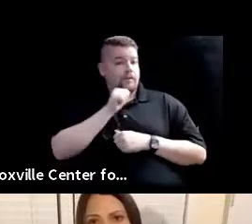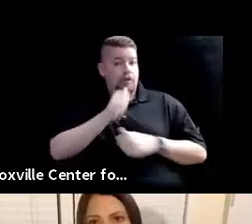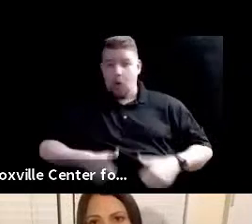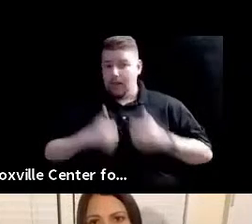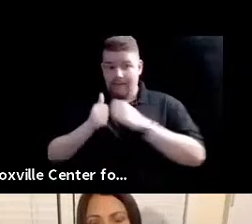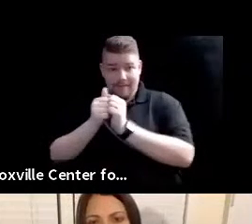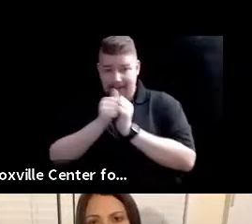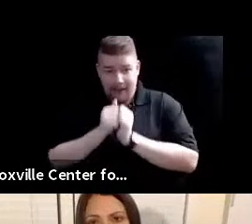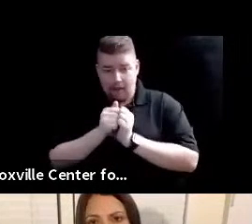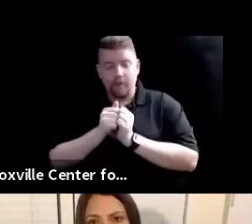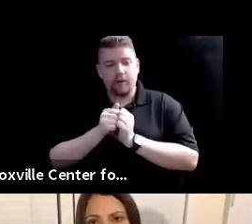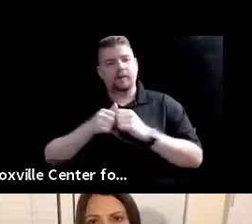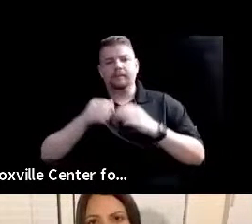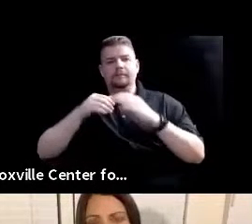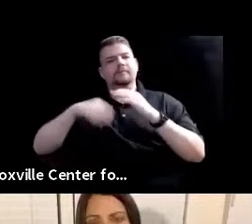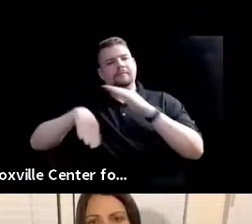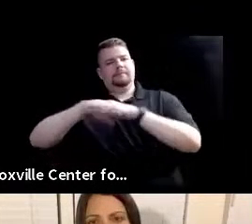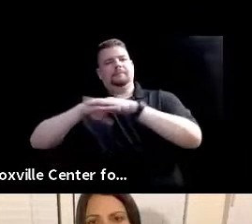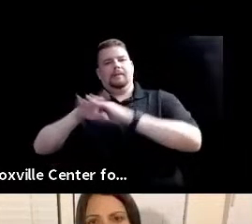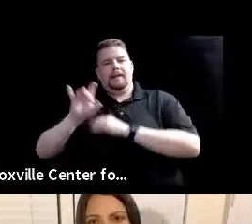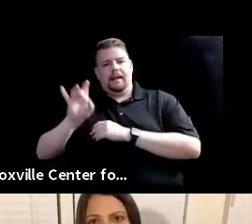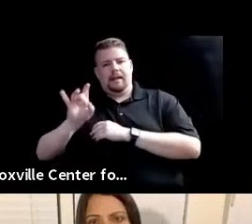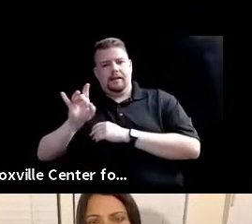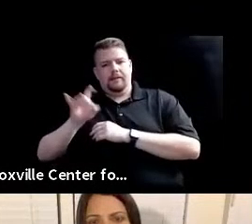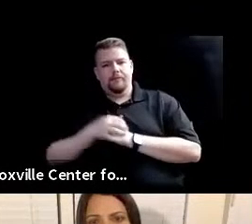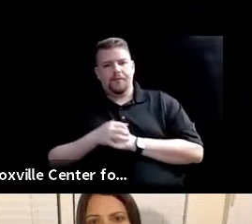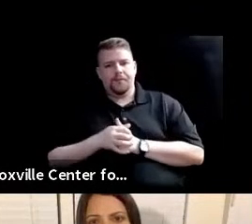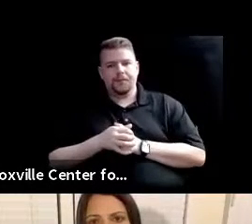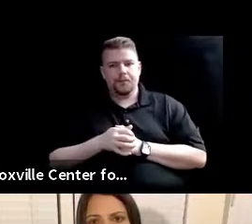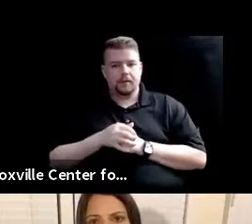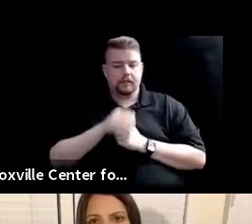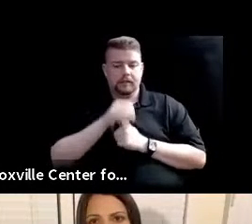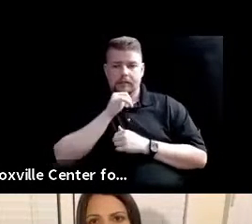same household, not mixed.